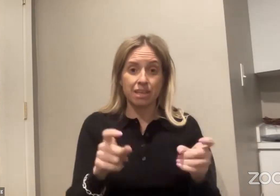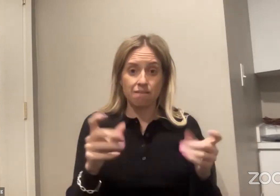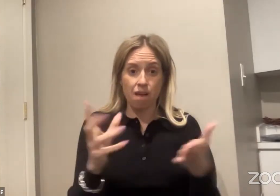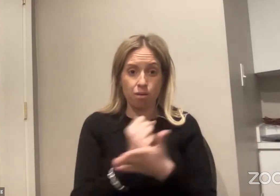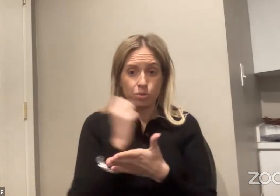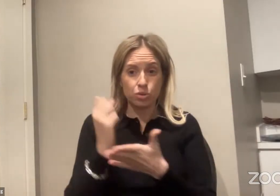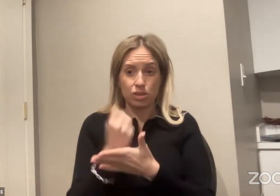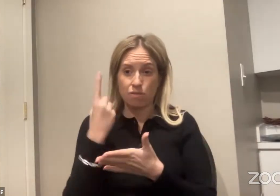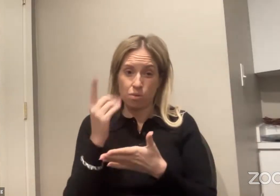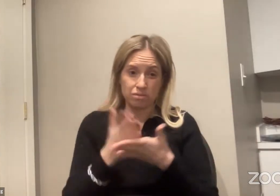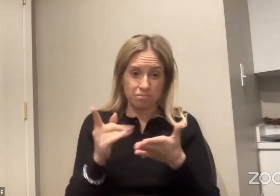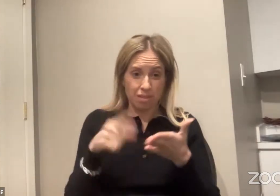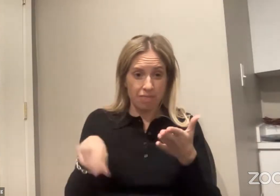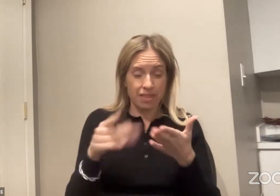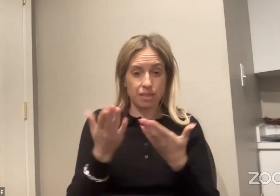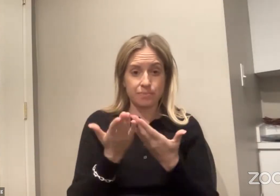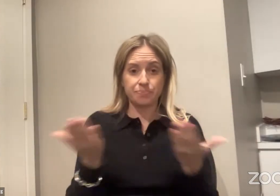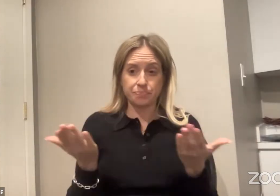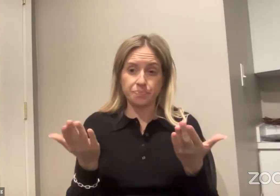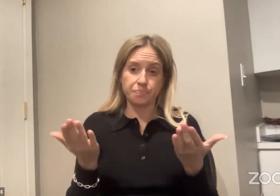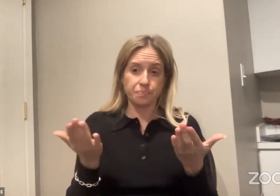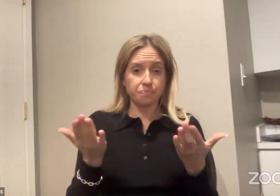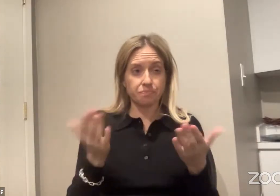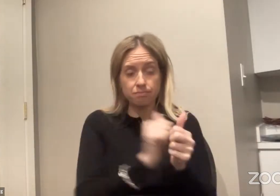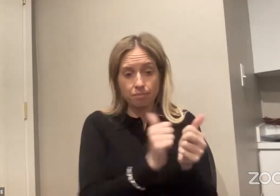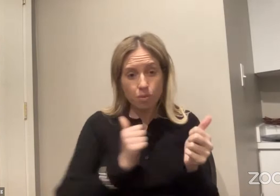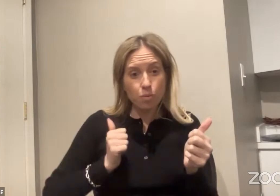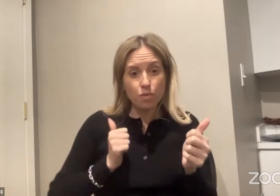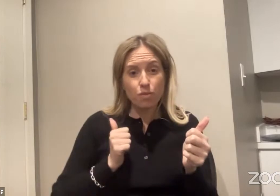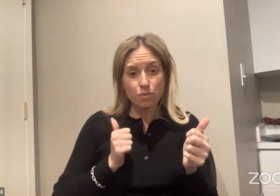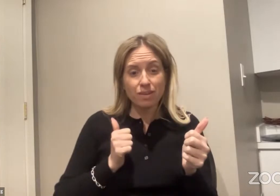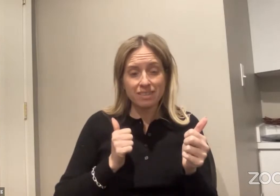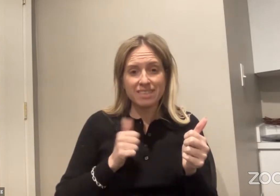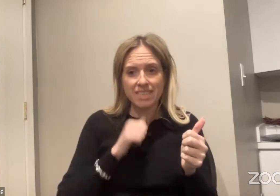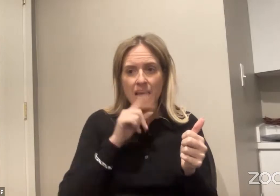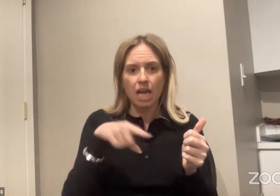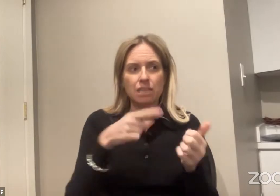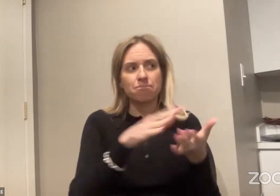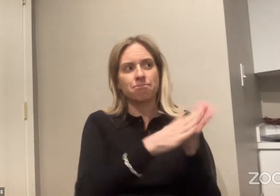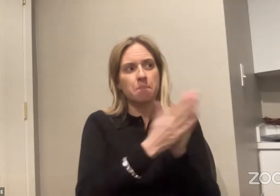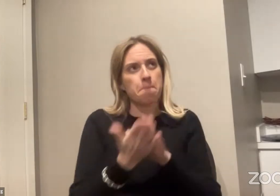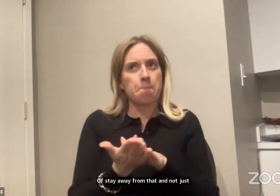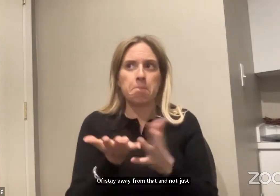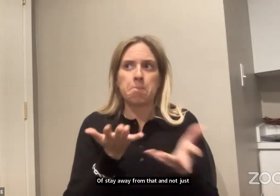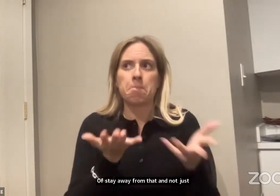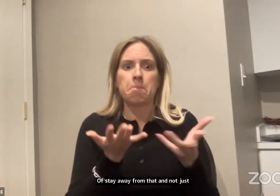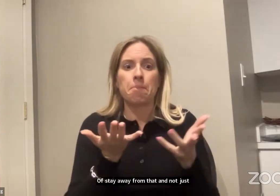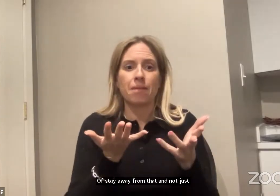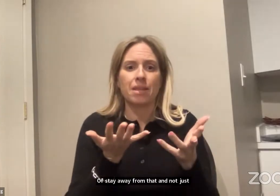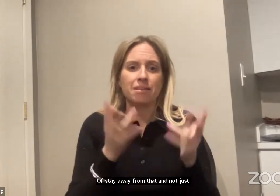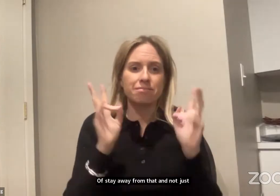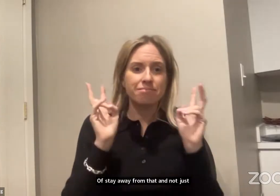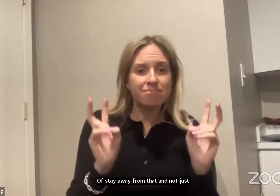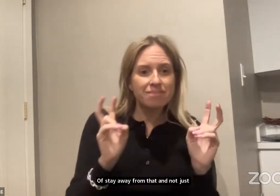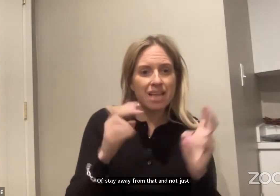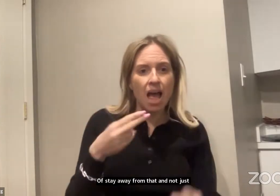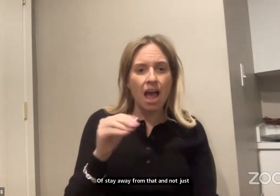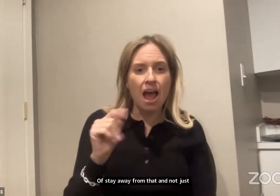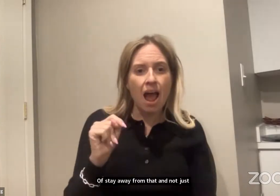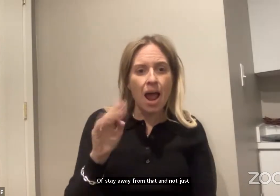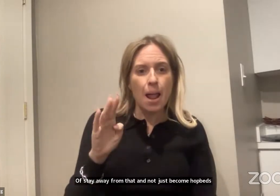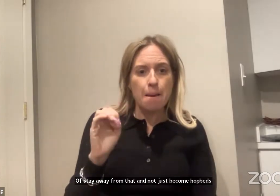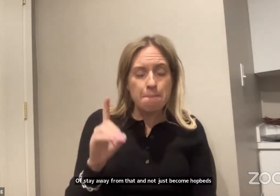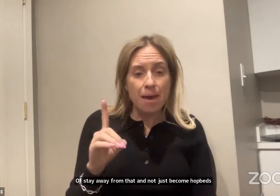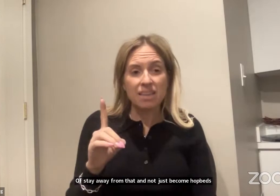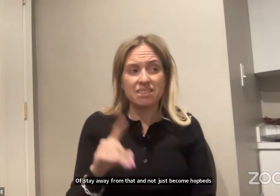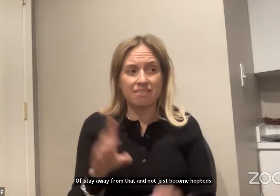sites to kind of stay away from that and not just become hotbeds of activity that we